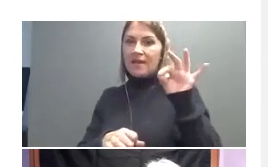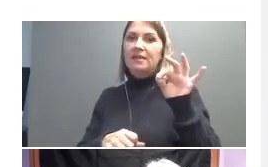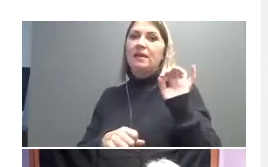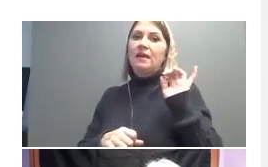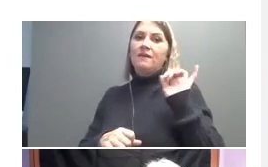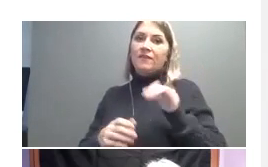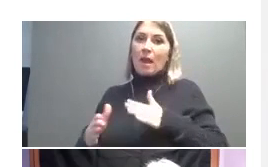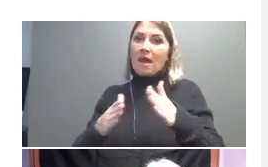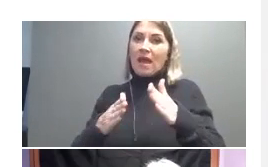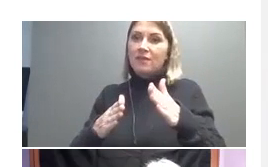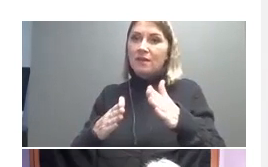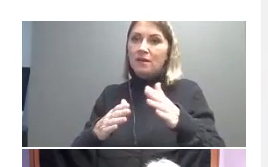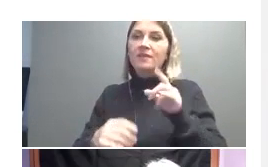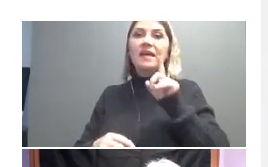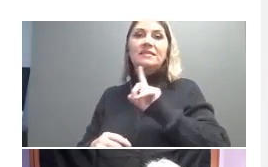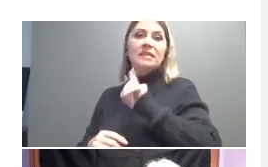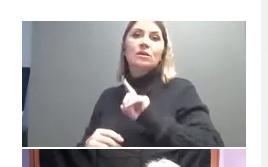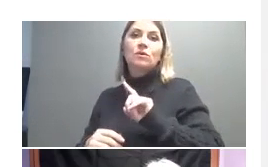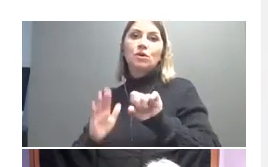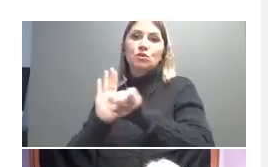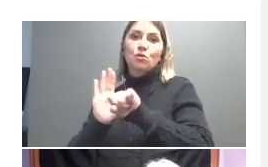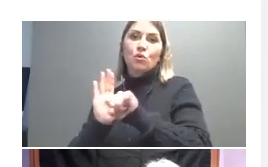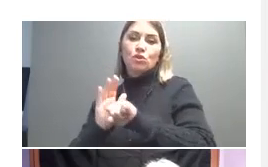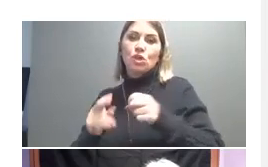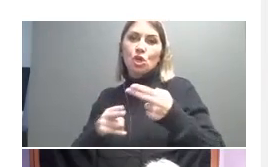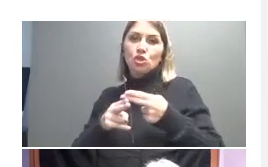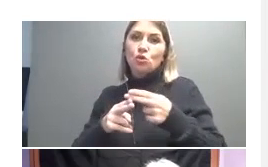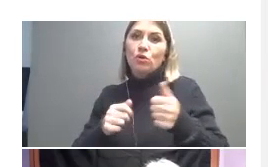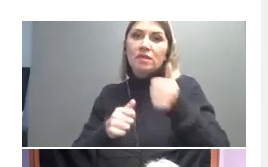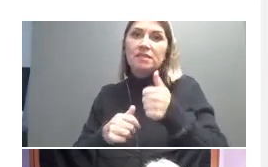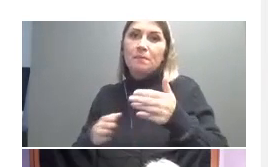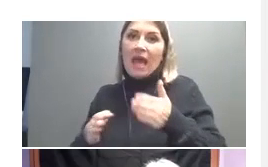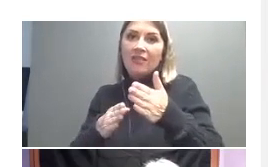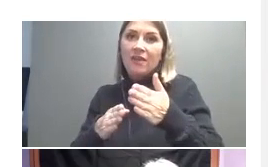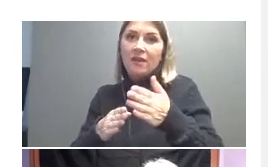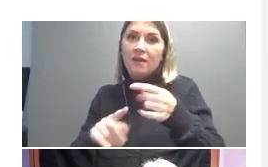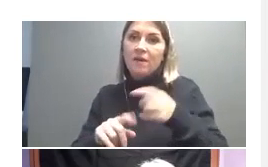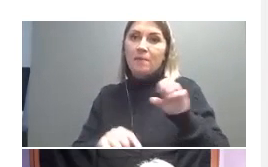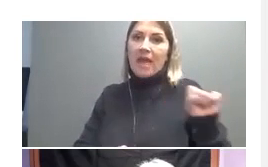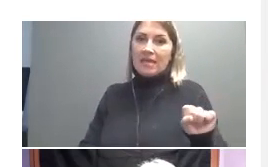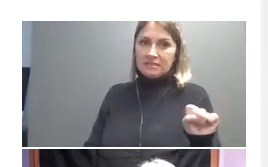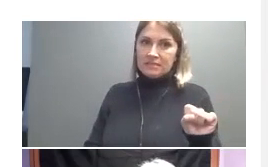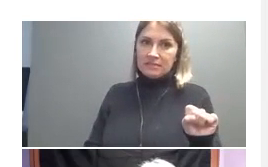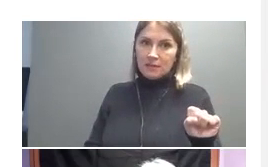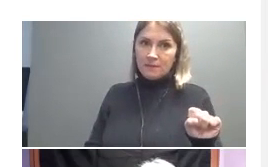path, single source shortest path from this particular vertex S.